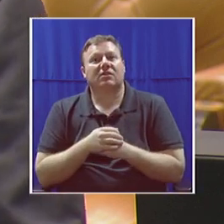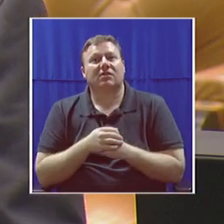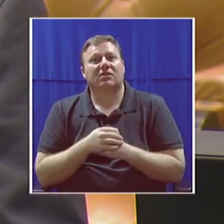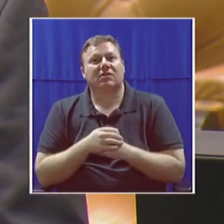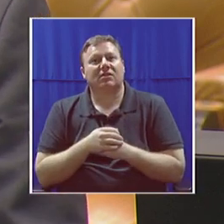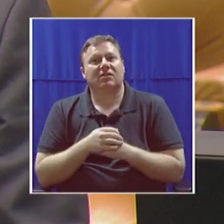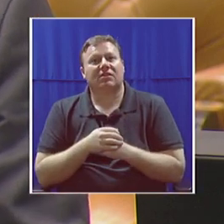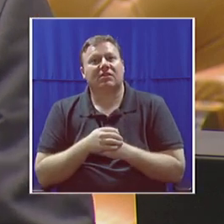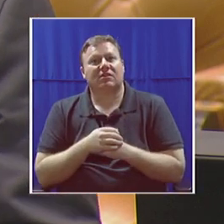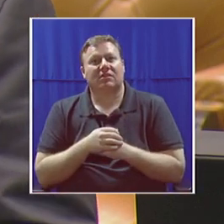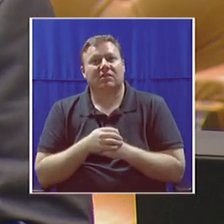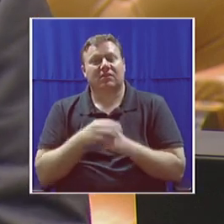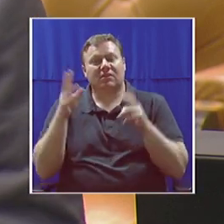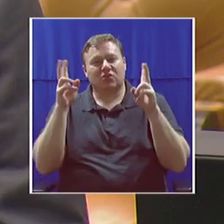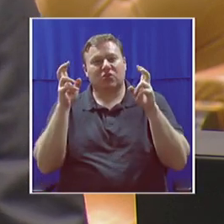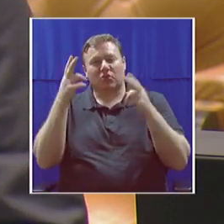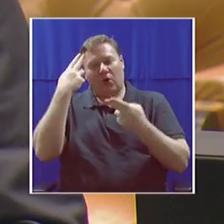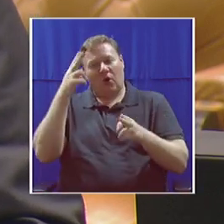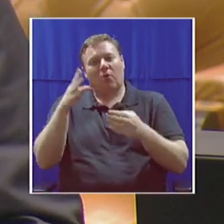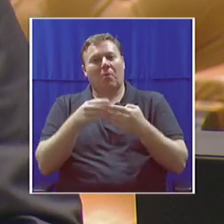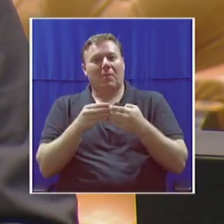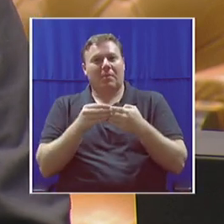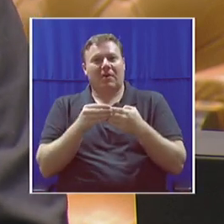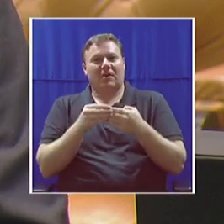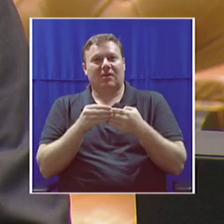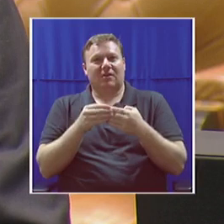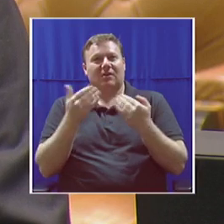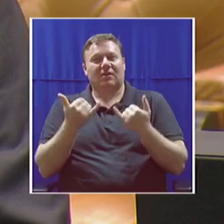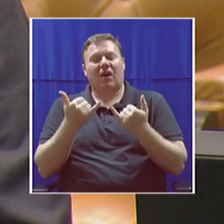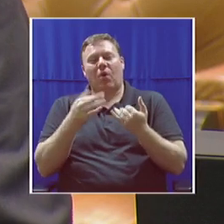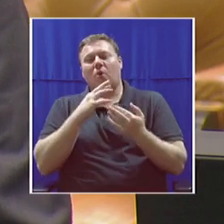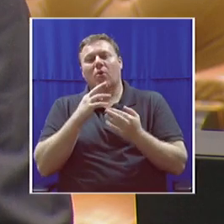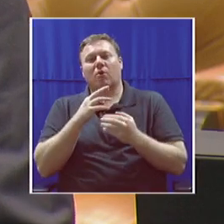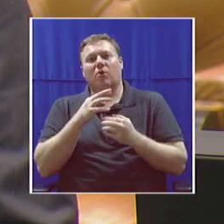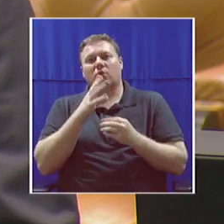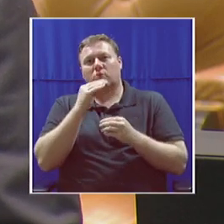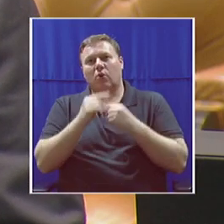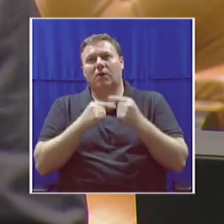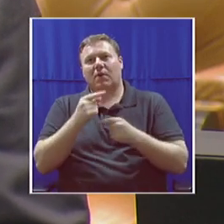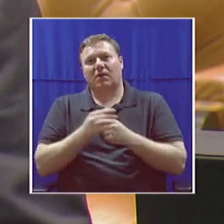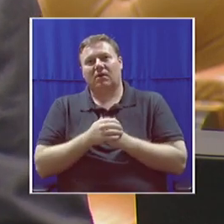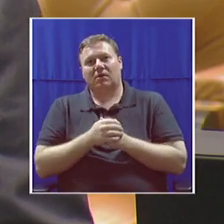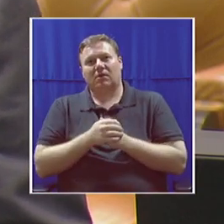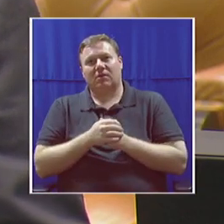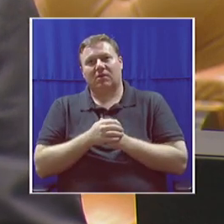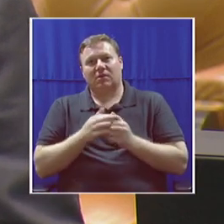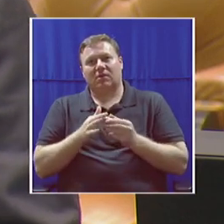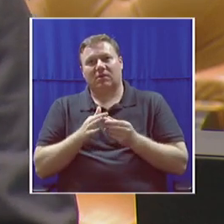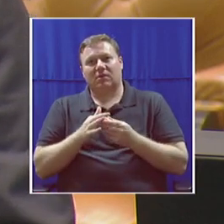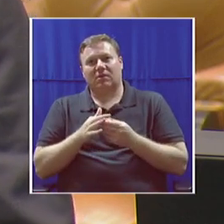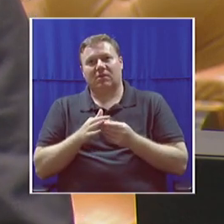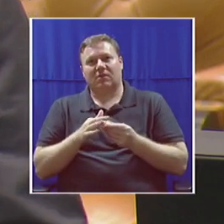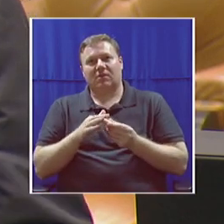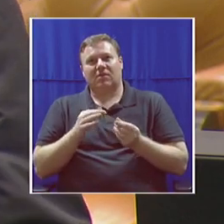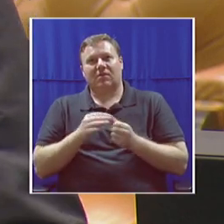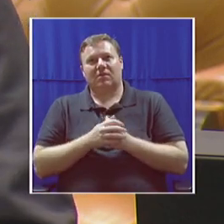that The Honorable member TW is now venturing to in my little recollection might be an issue